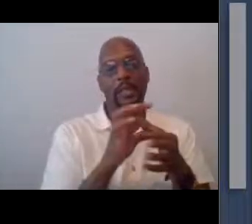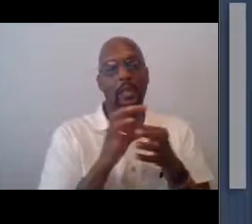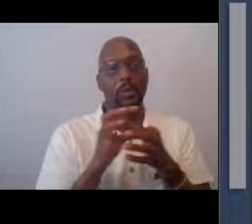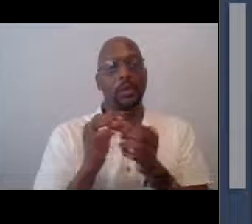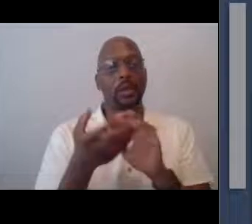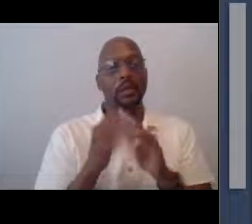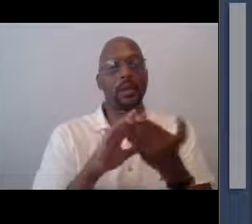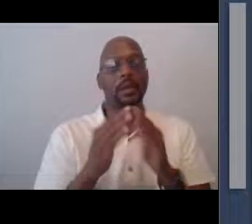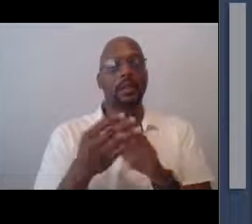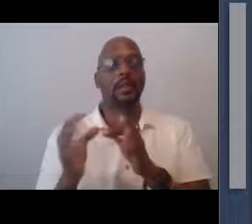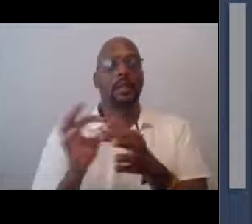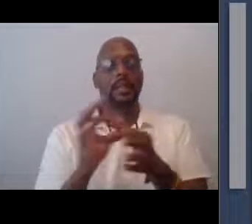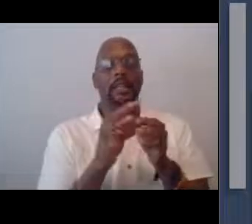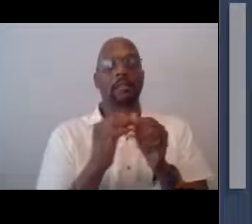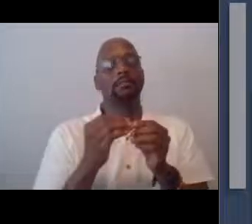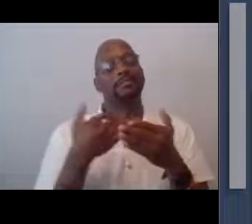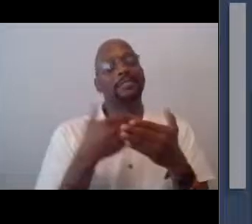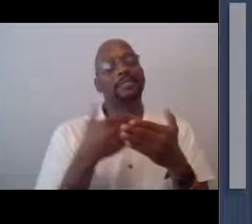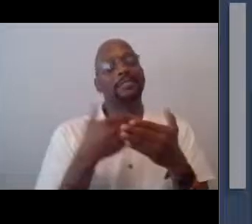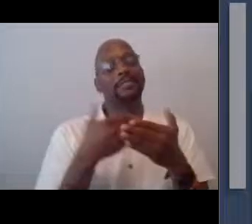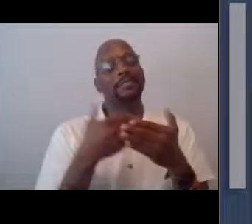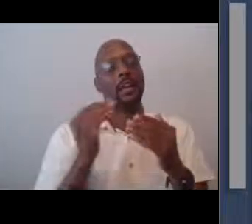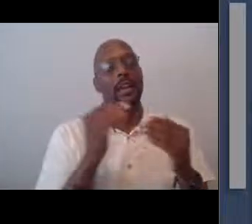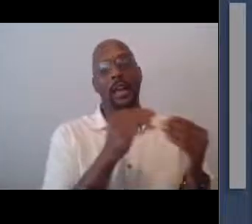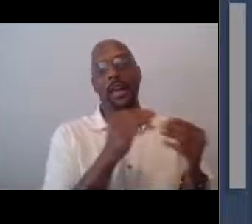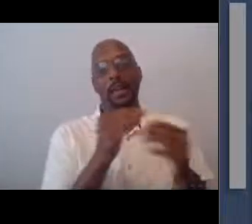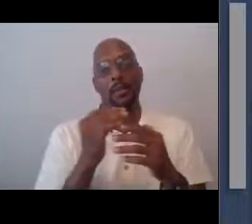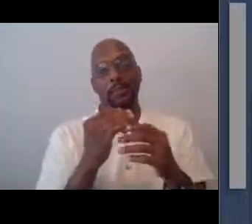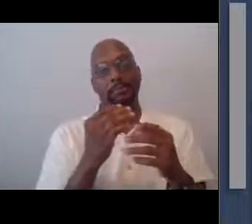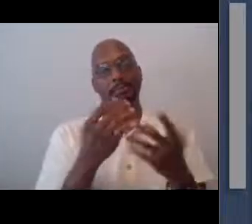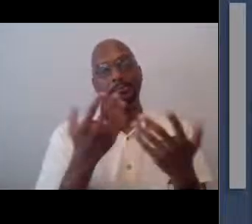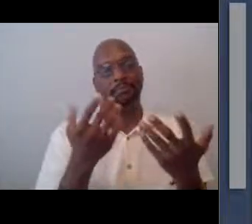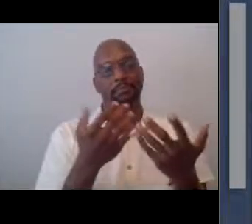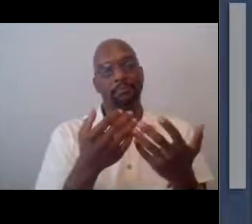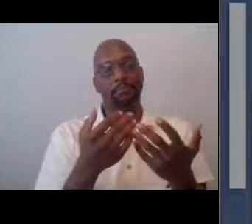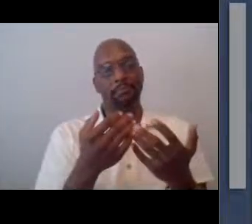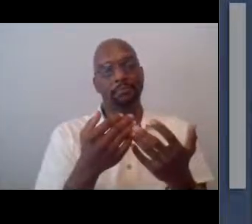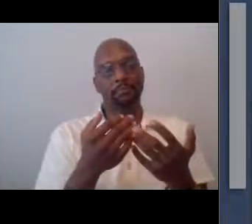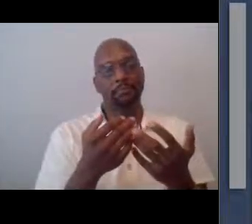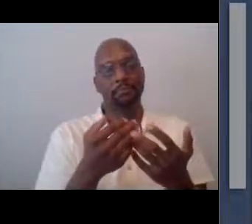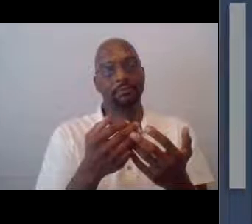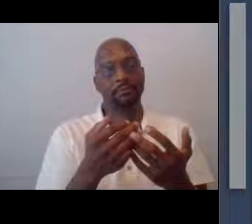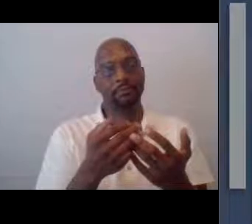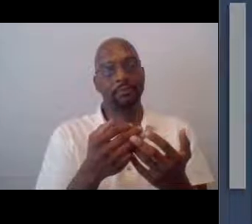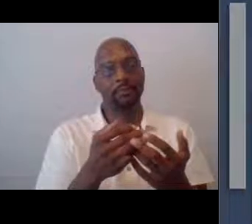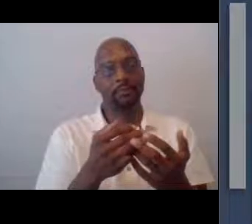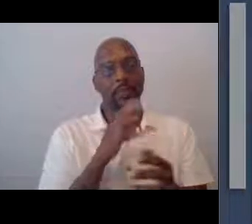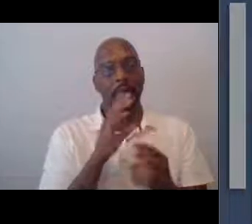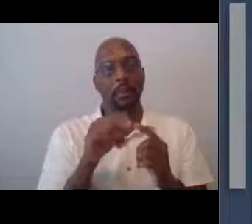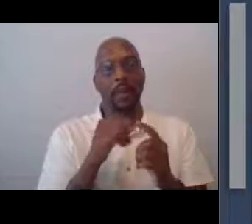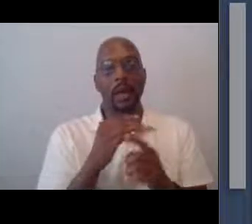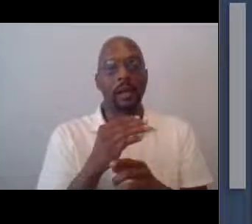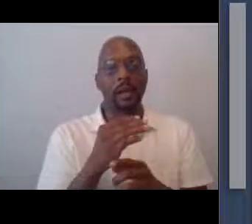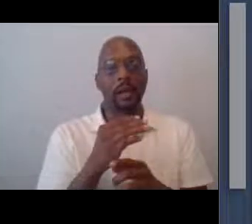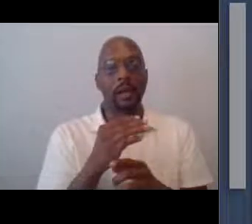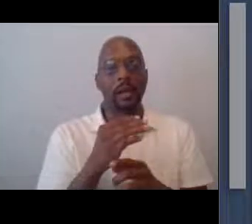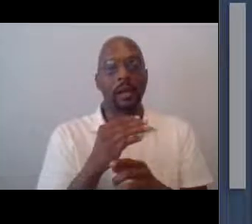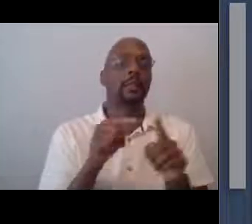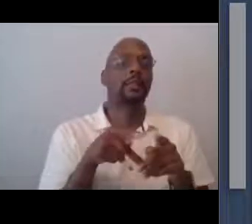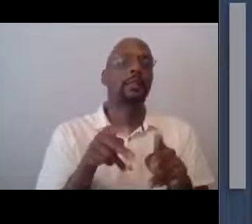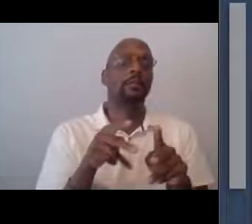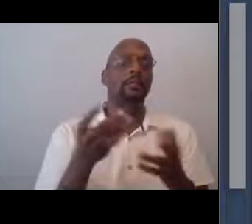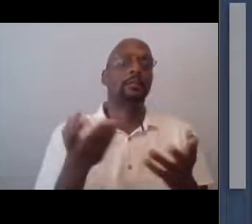in and around highways, above, beyond removal, but right, capping and doing lots of different things, lots of opportunities there. Yes. Yeah. And yeah. so